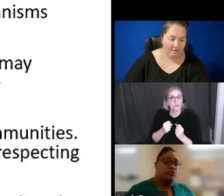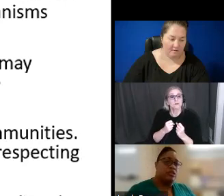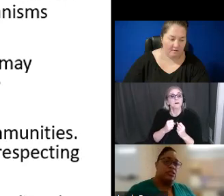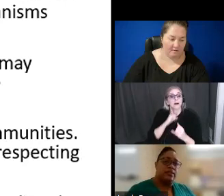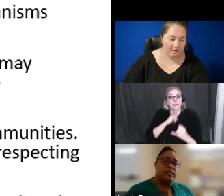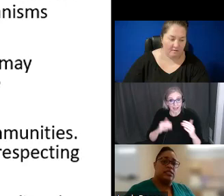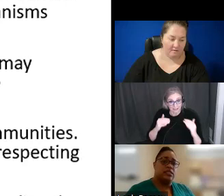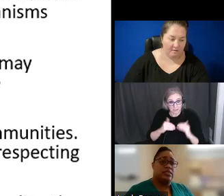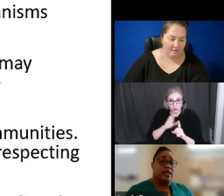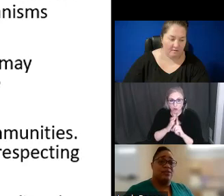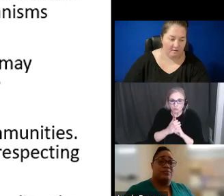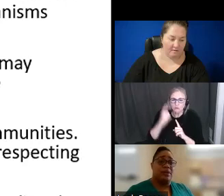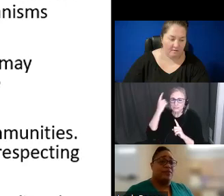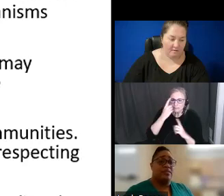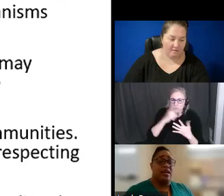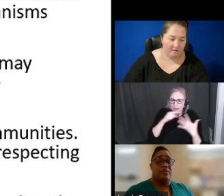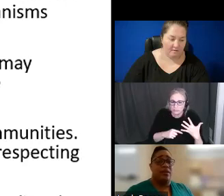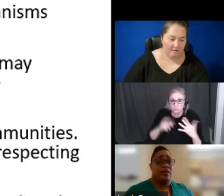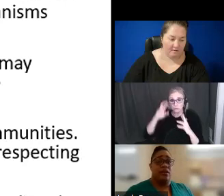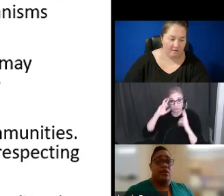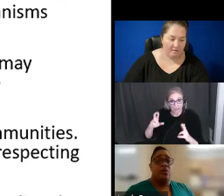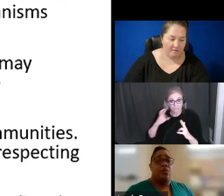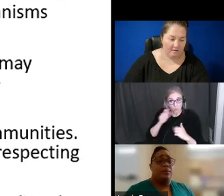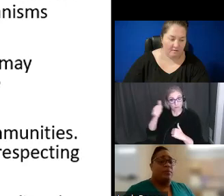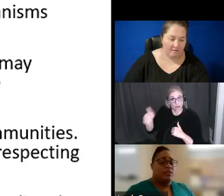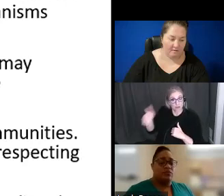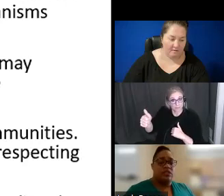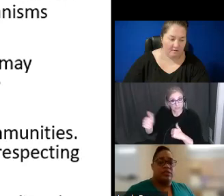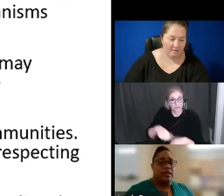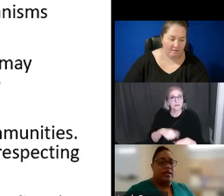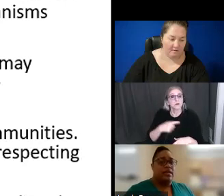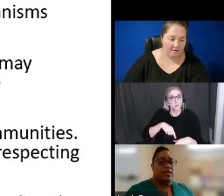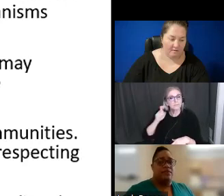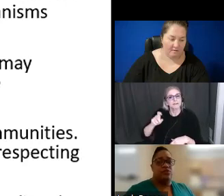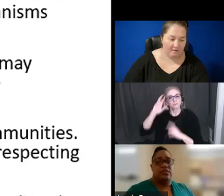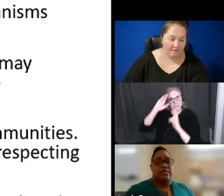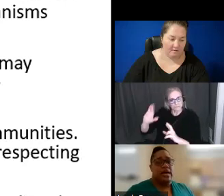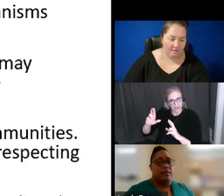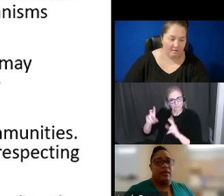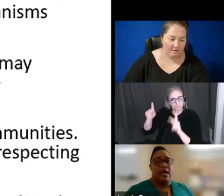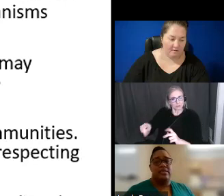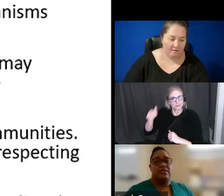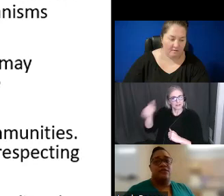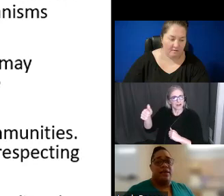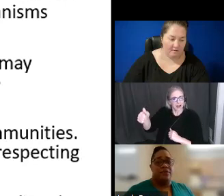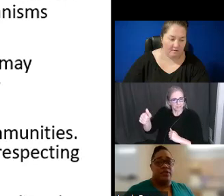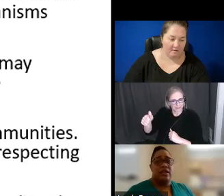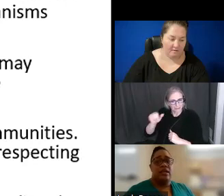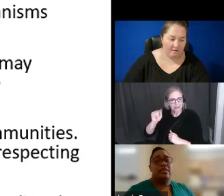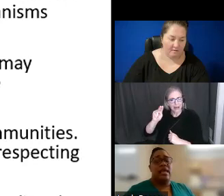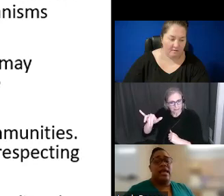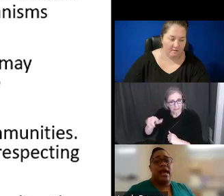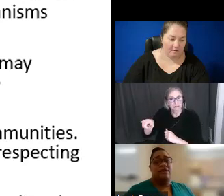lastly, cultural considerations looks like respect for autonomy. We must respect an individual's autonomy. As